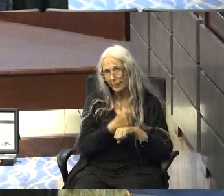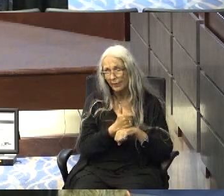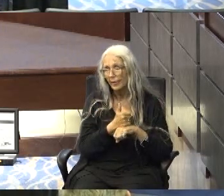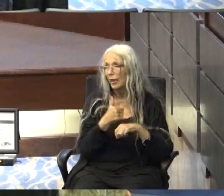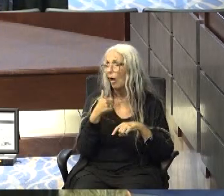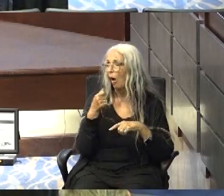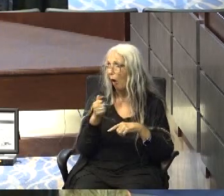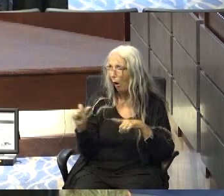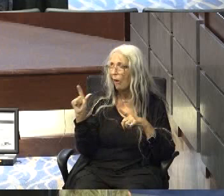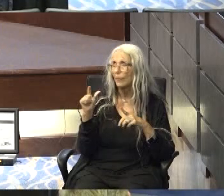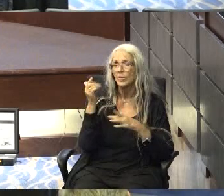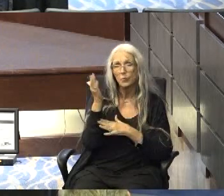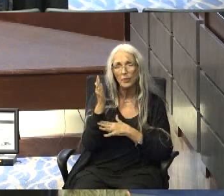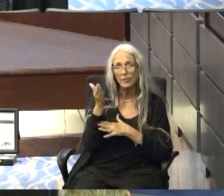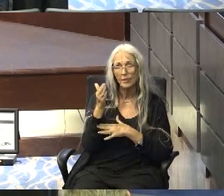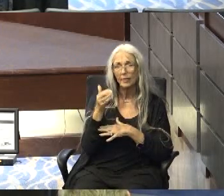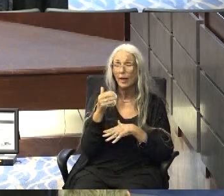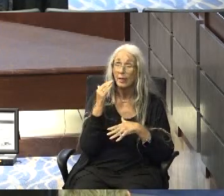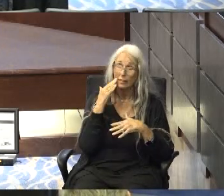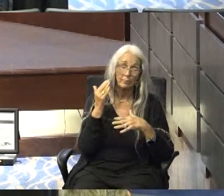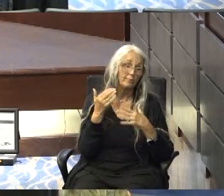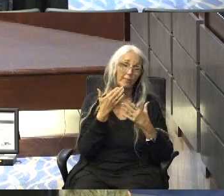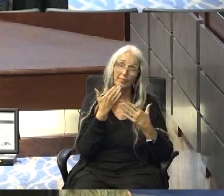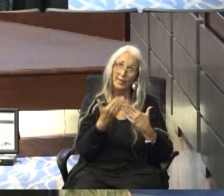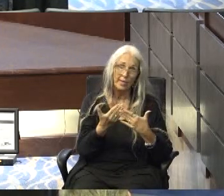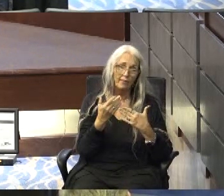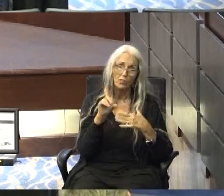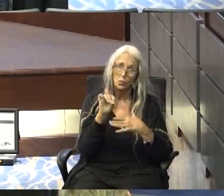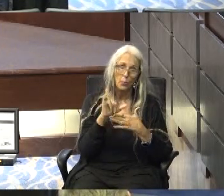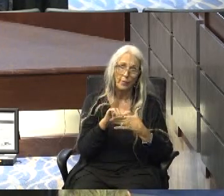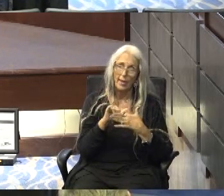point. So thank you for that.